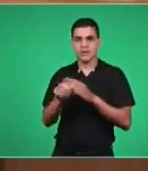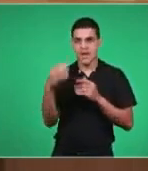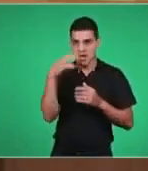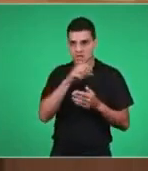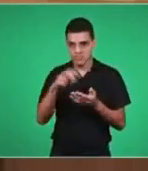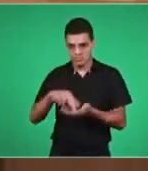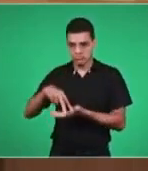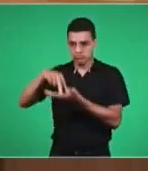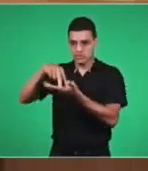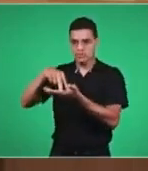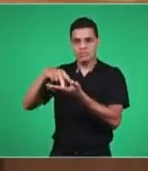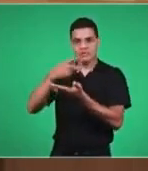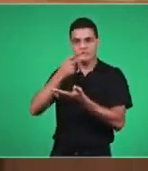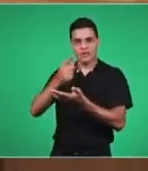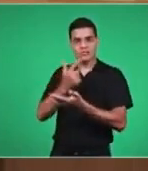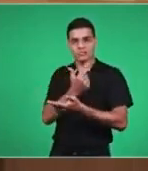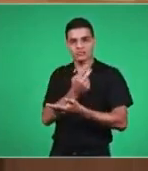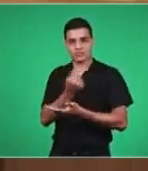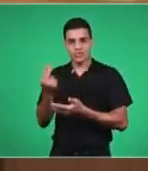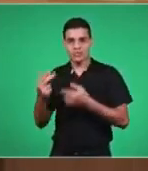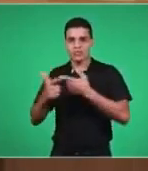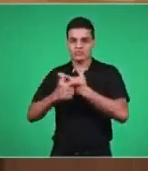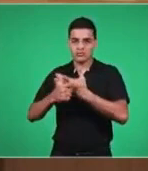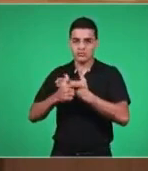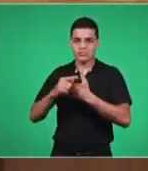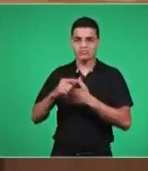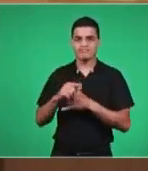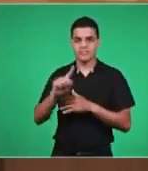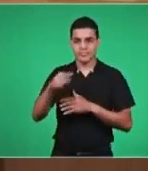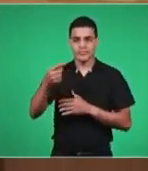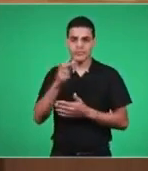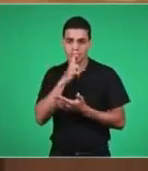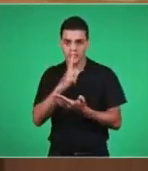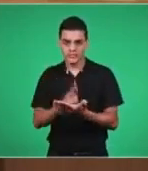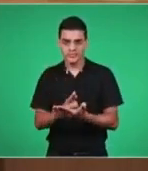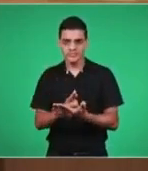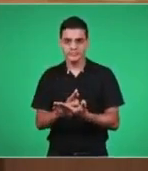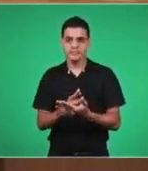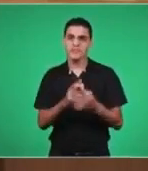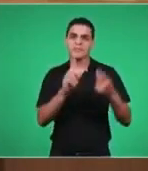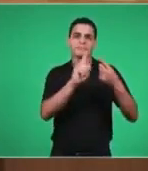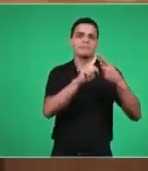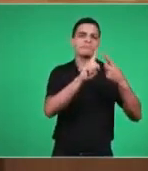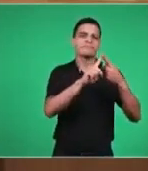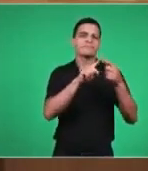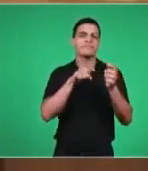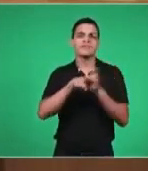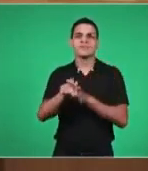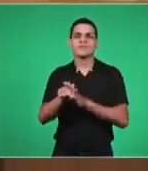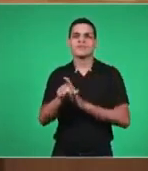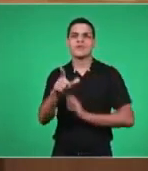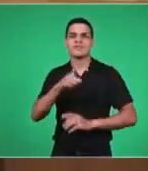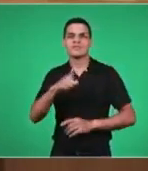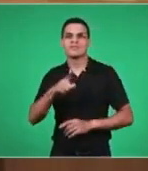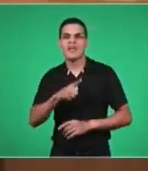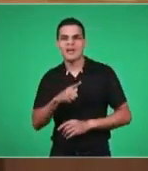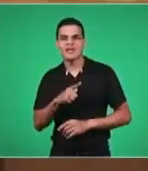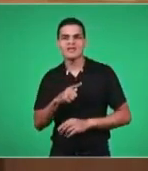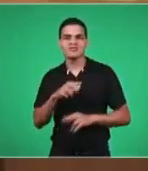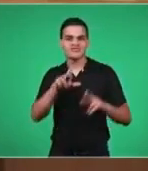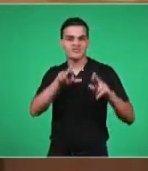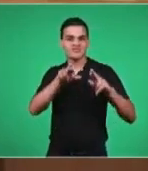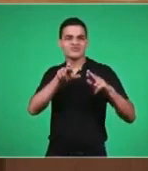answer, they're going to get up and identify themselves and answer these questions. First question is there